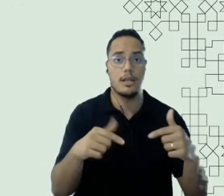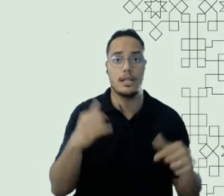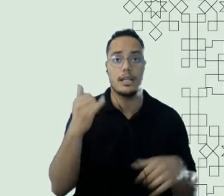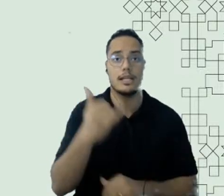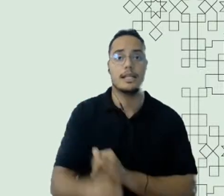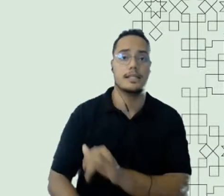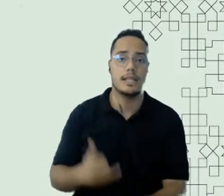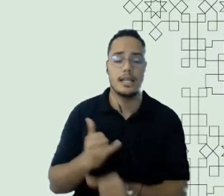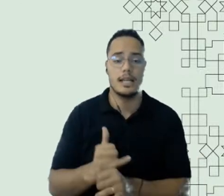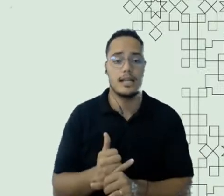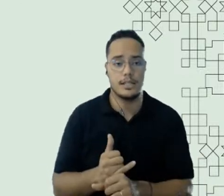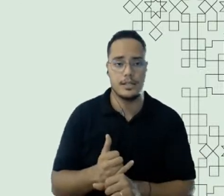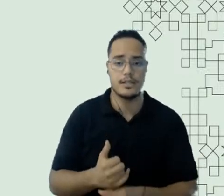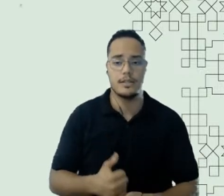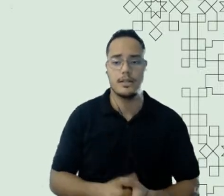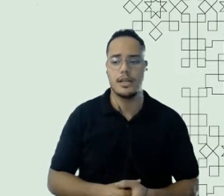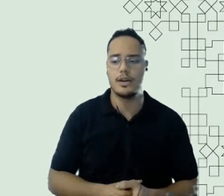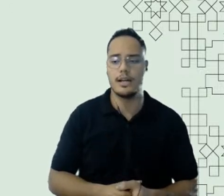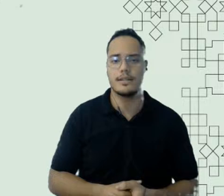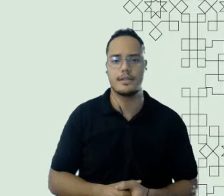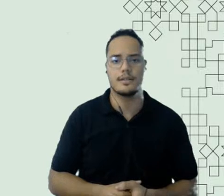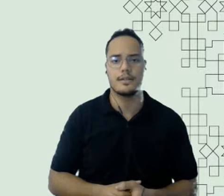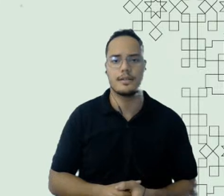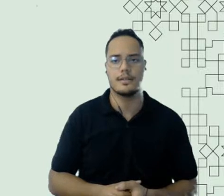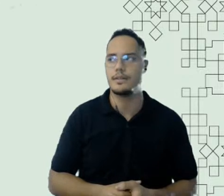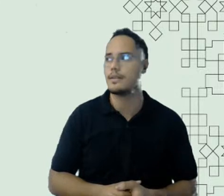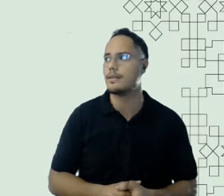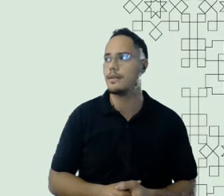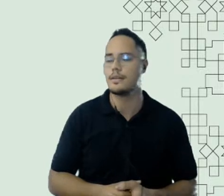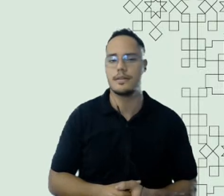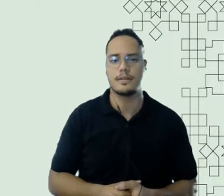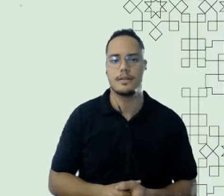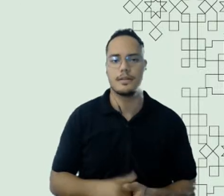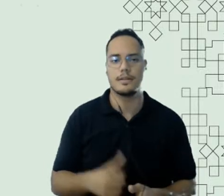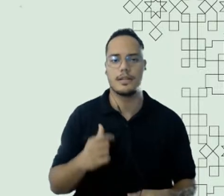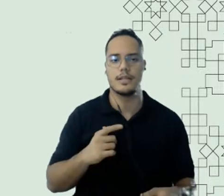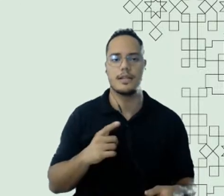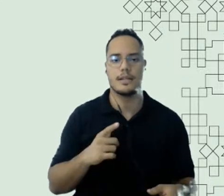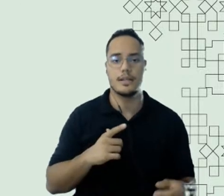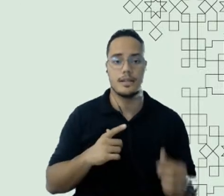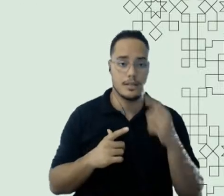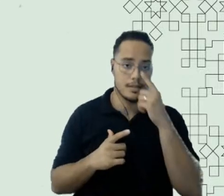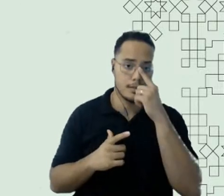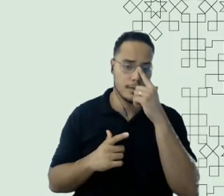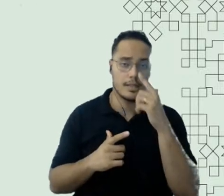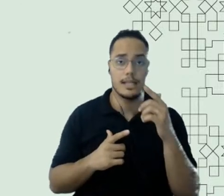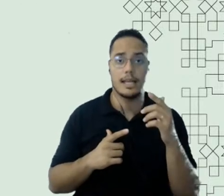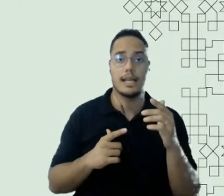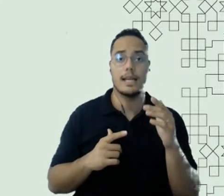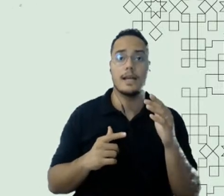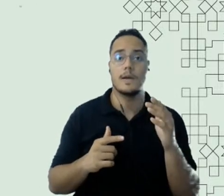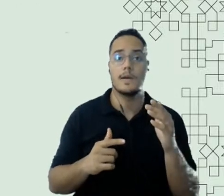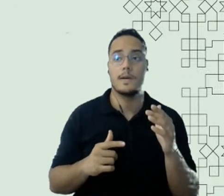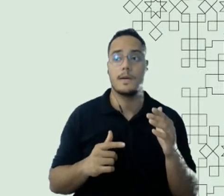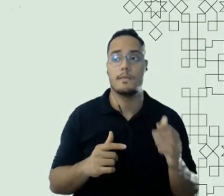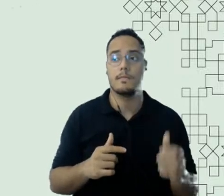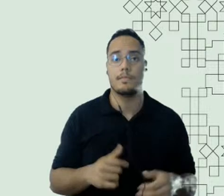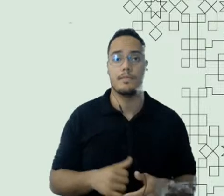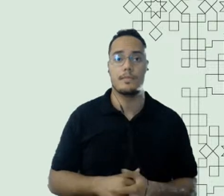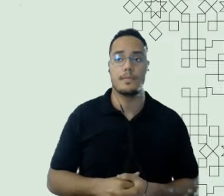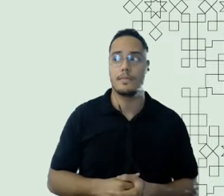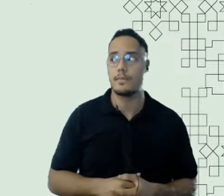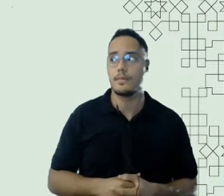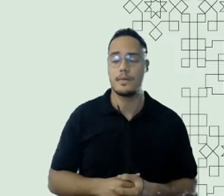but it's not very clear because we don't have access to all data, but the Google contribution to copyright owners based